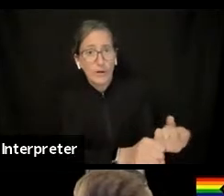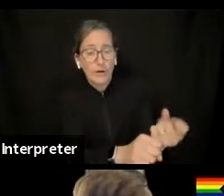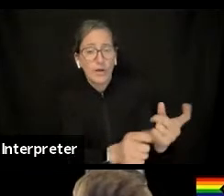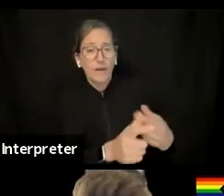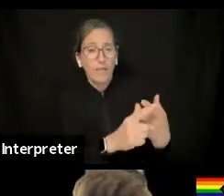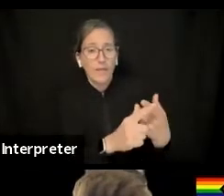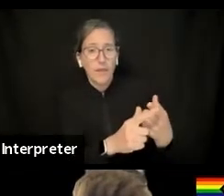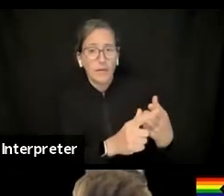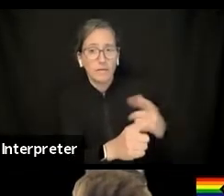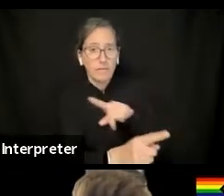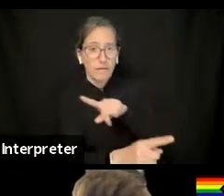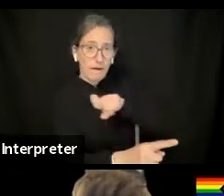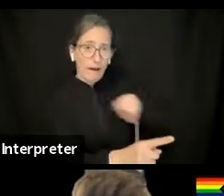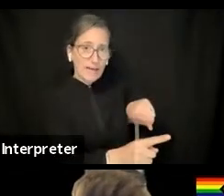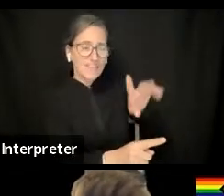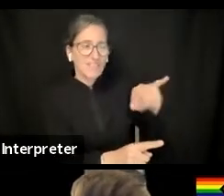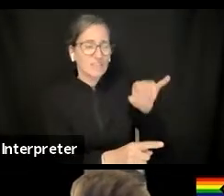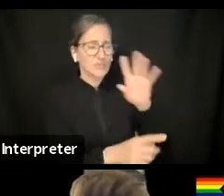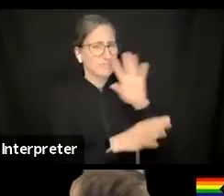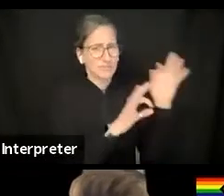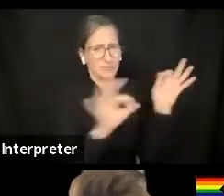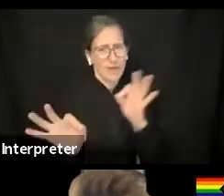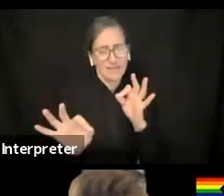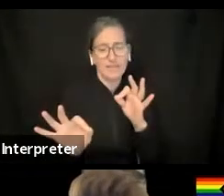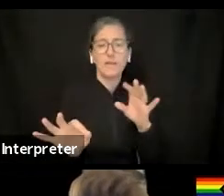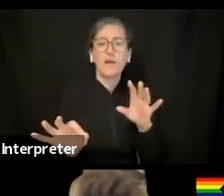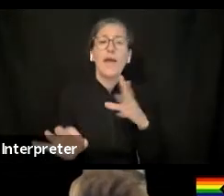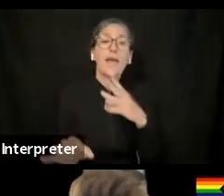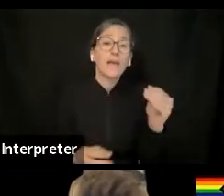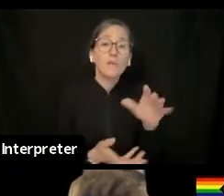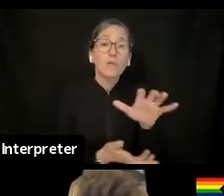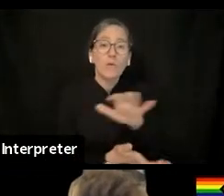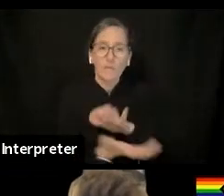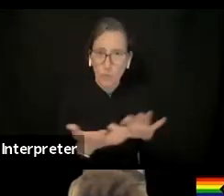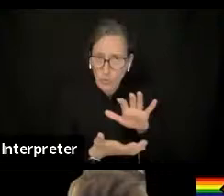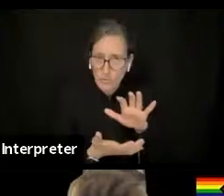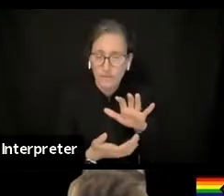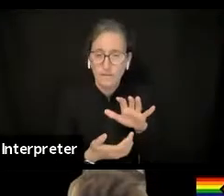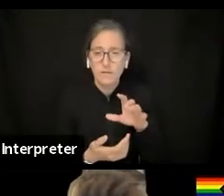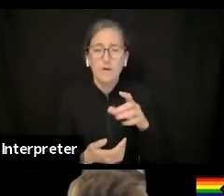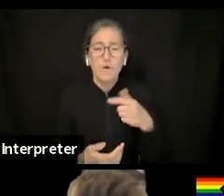of confusing. And so we have started a practice